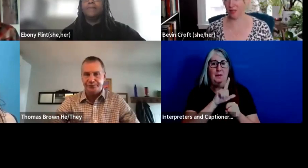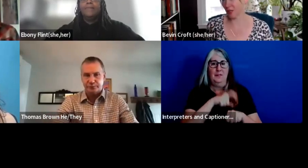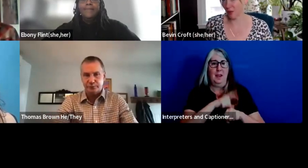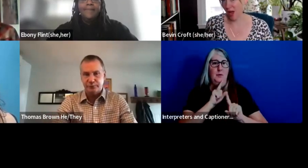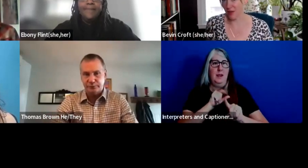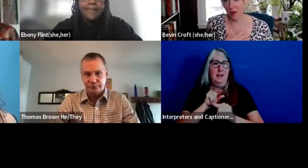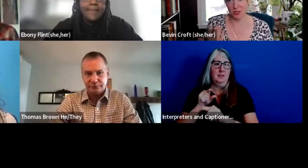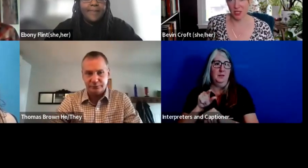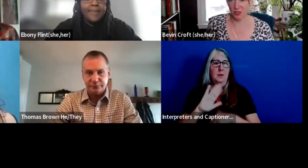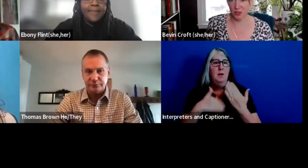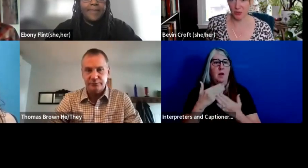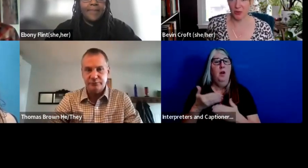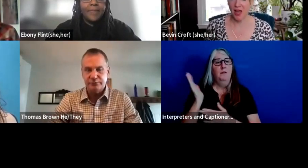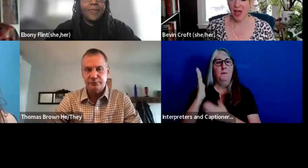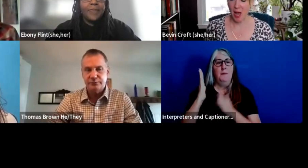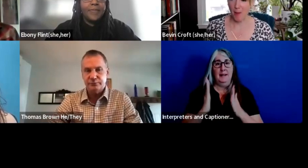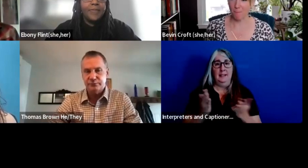the panelists here will have the option